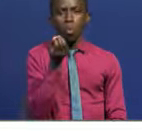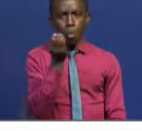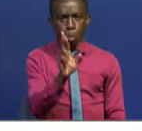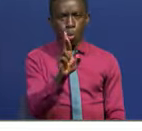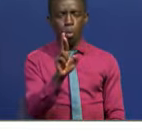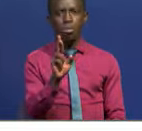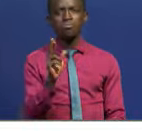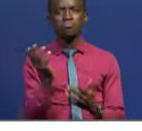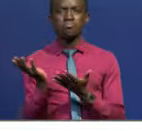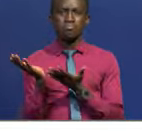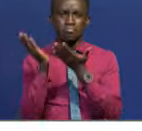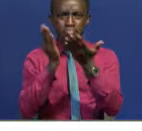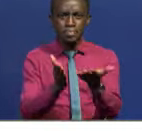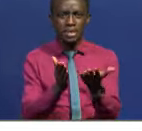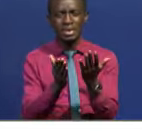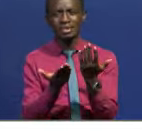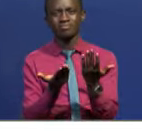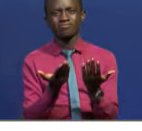inconvenience